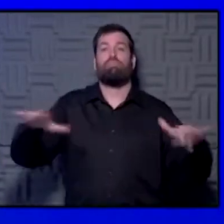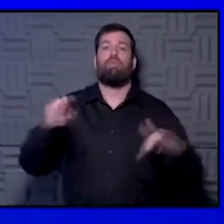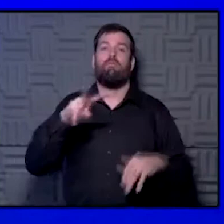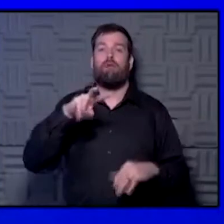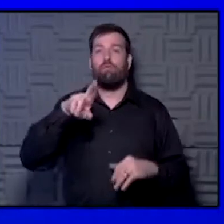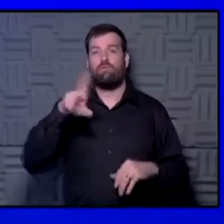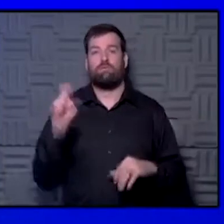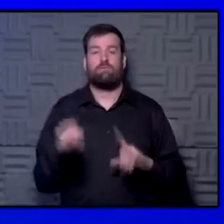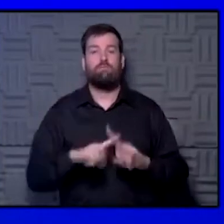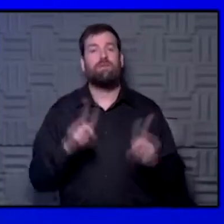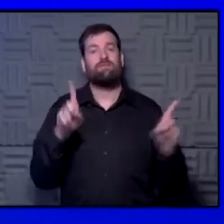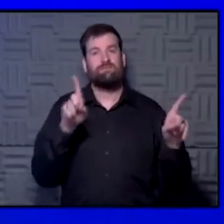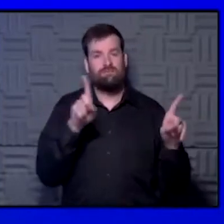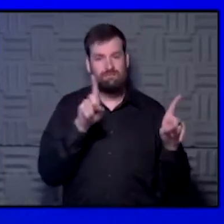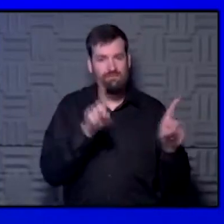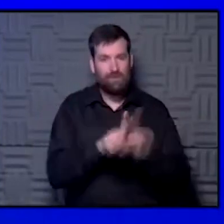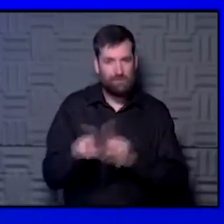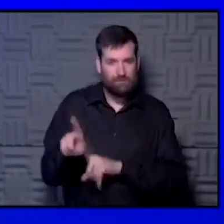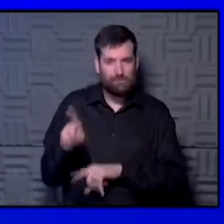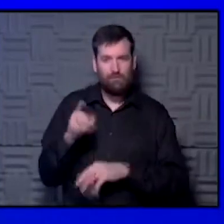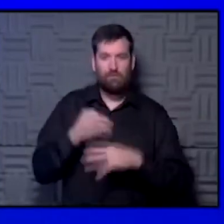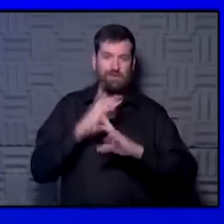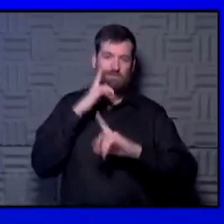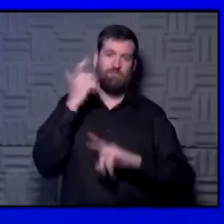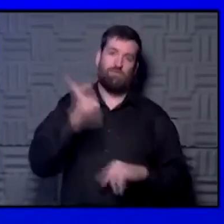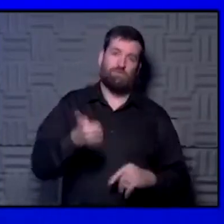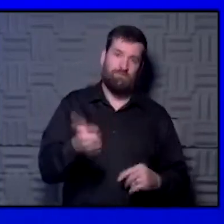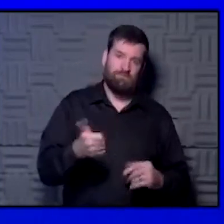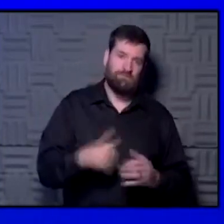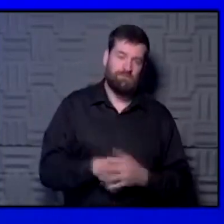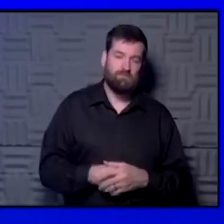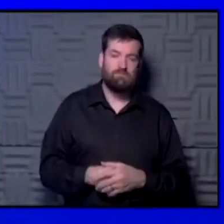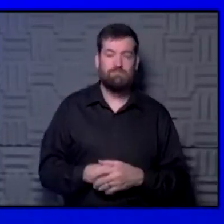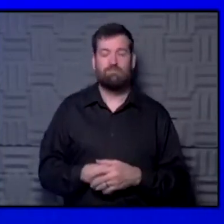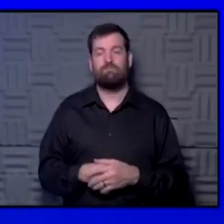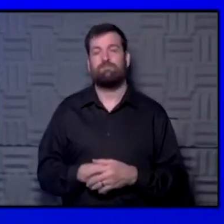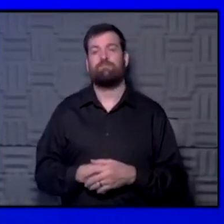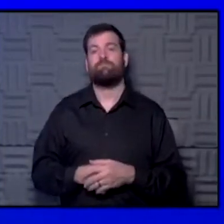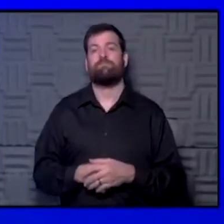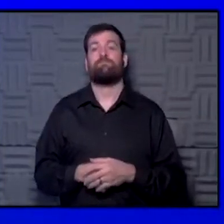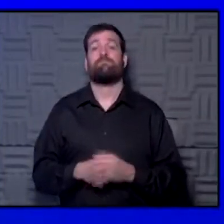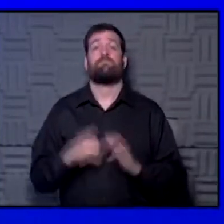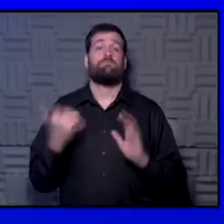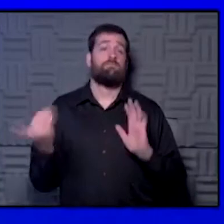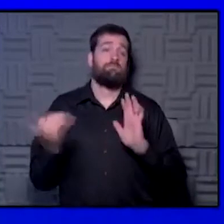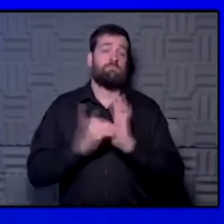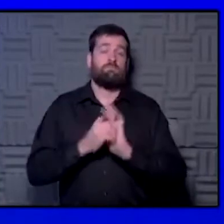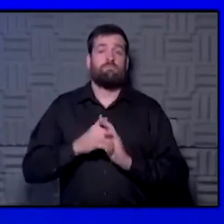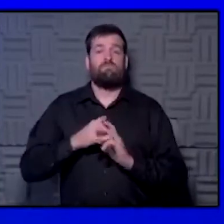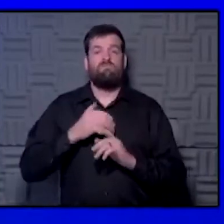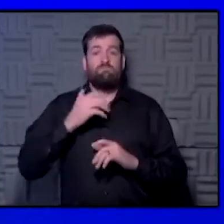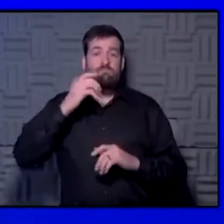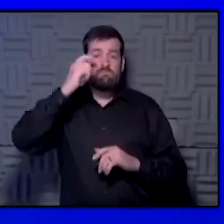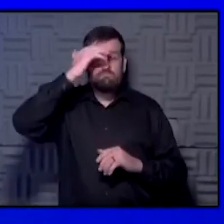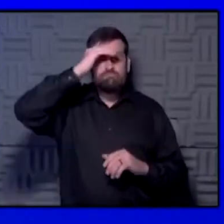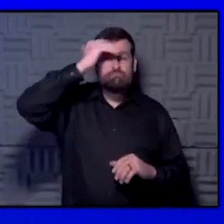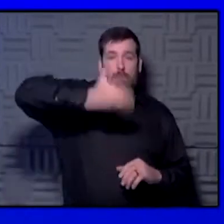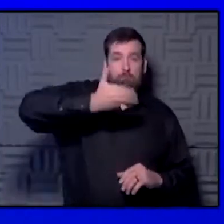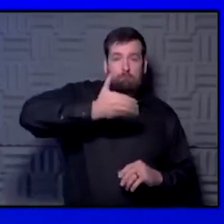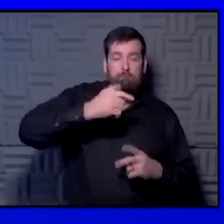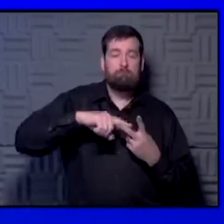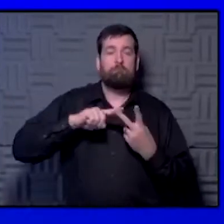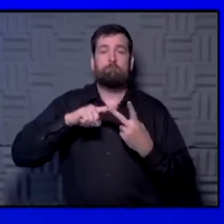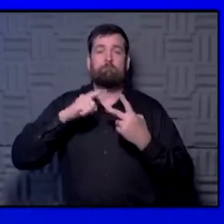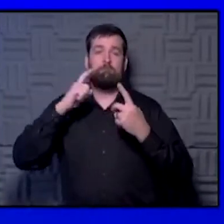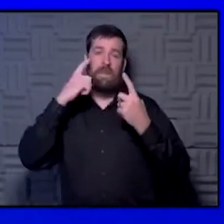can offer some protection to you, the wearer, as well. So doing those types of things, again, face shields and eye protection are always endorsed